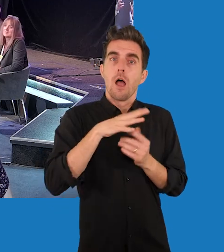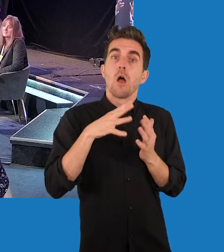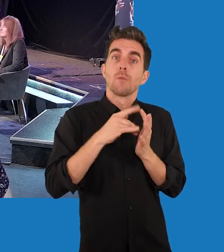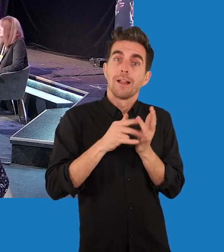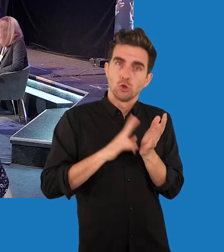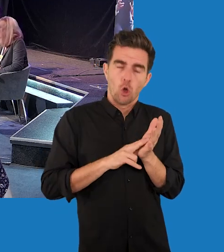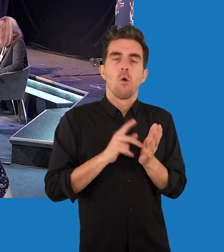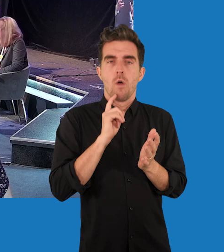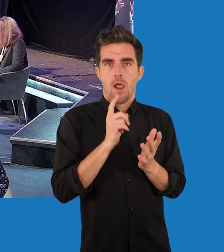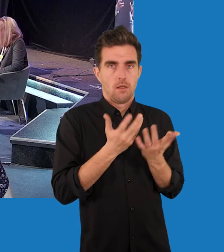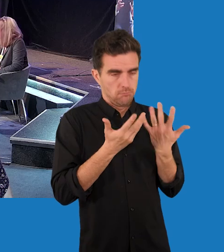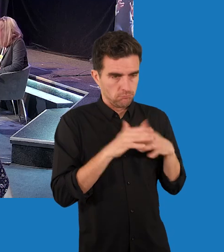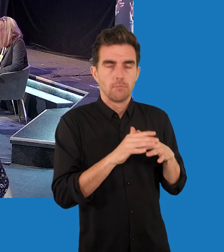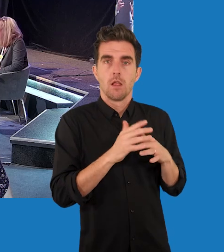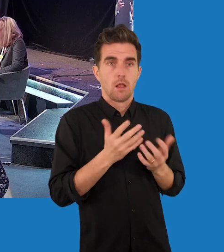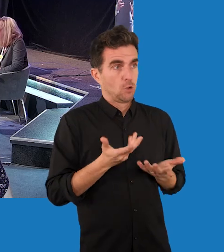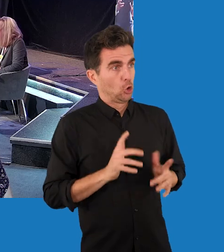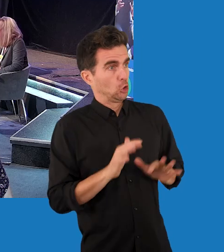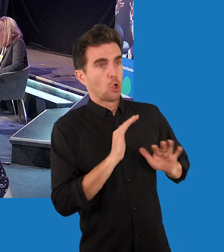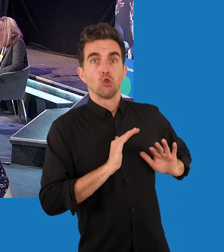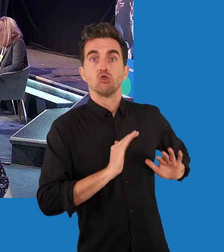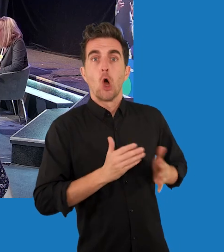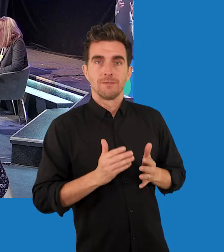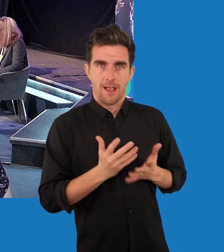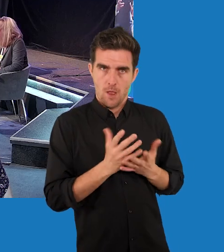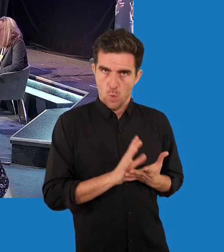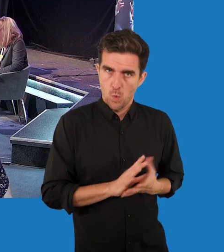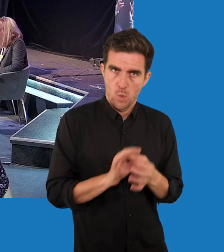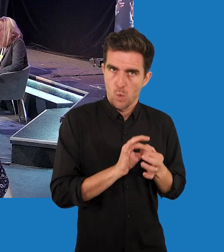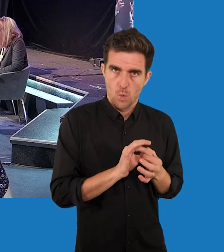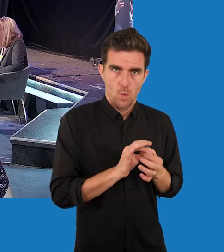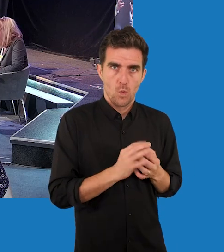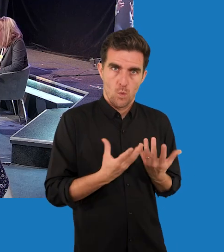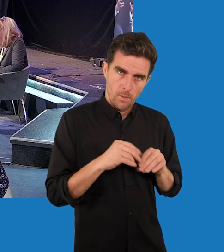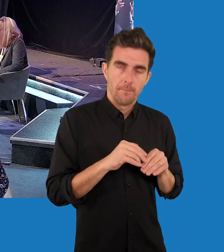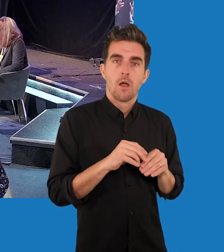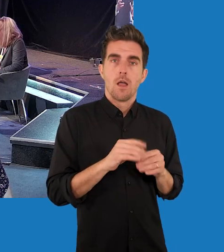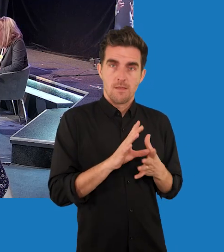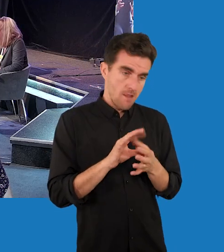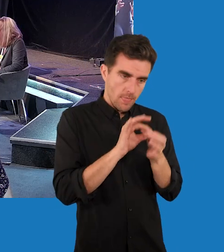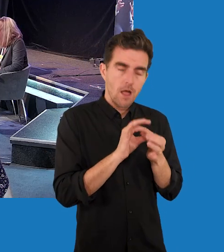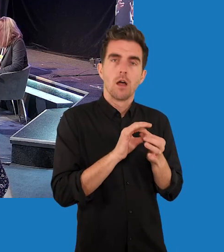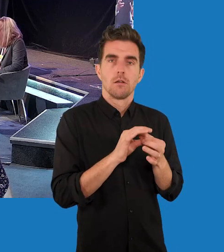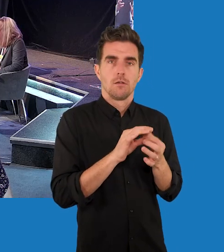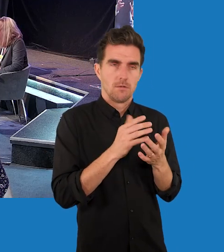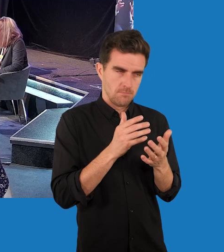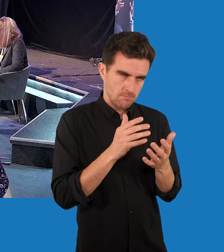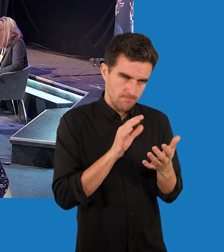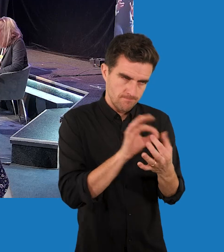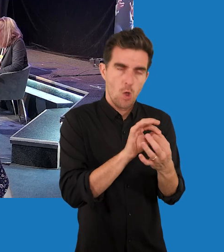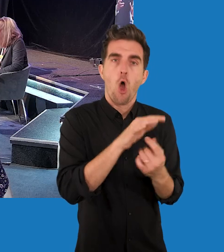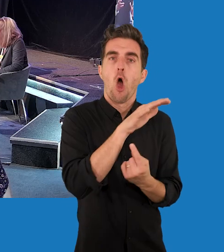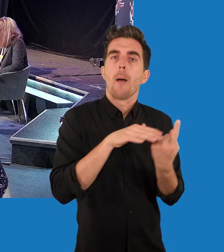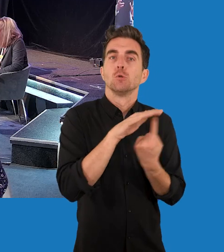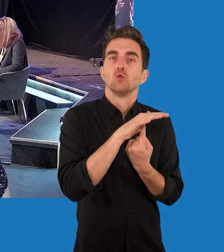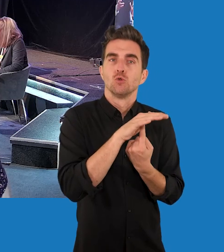steps are. Really key, the Wilson would be about integrating existing services, bringing them together and bringing them closer